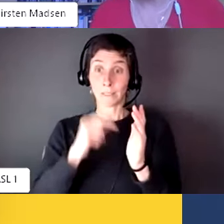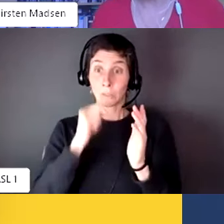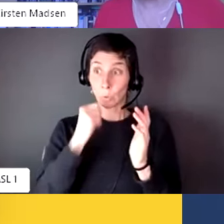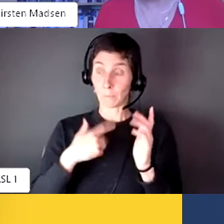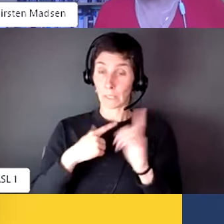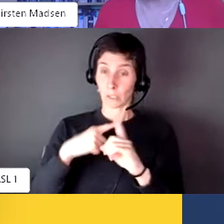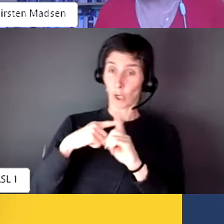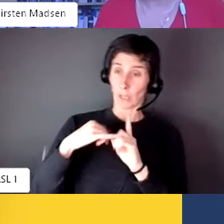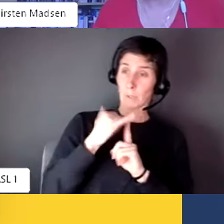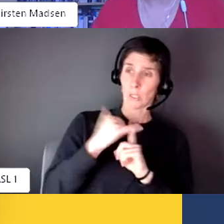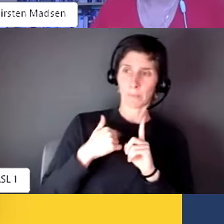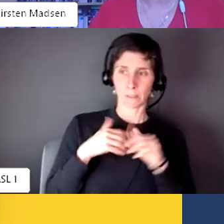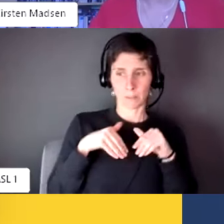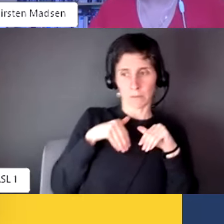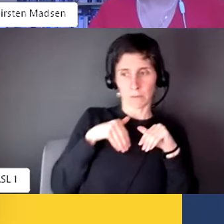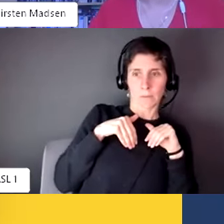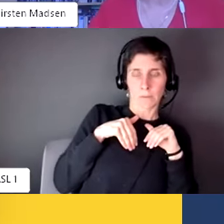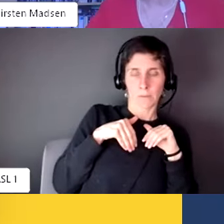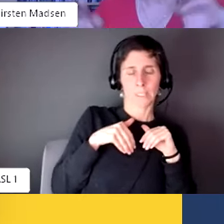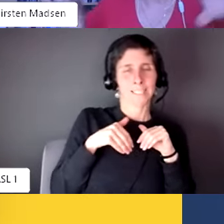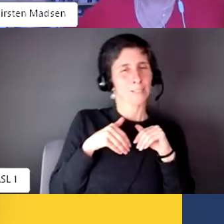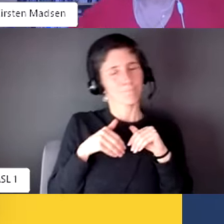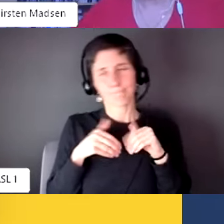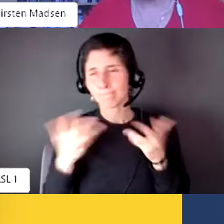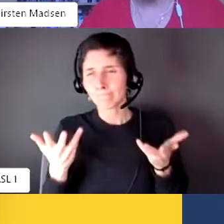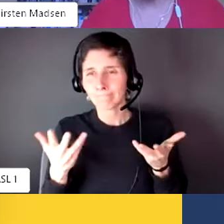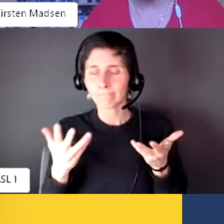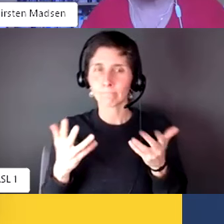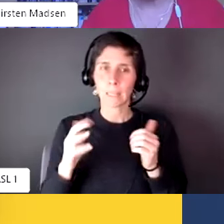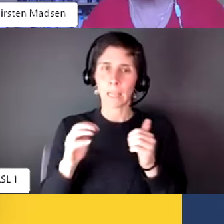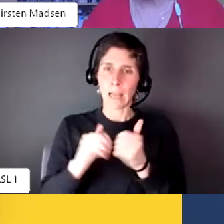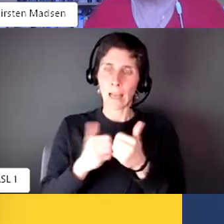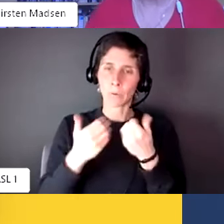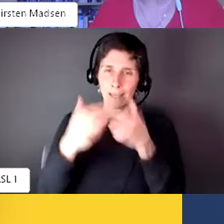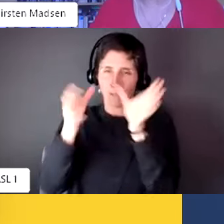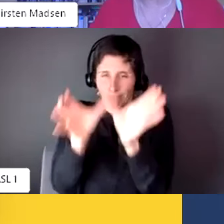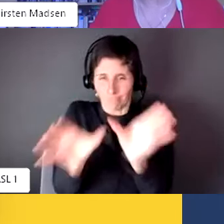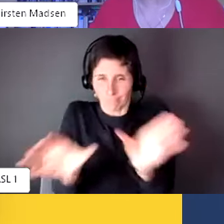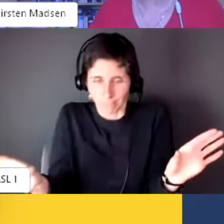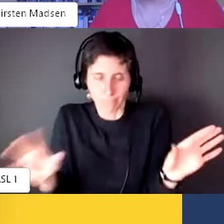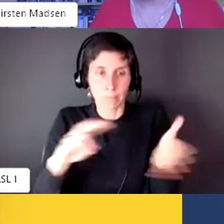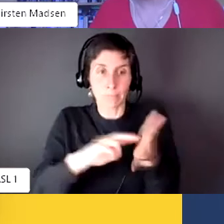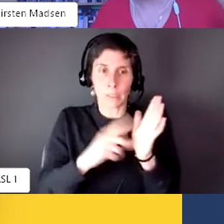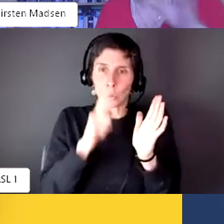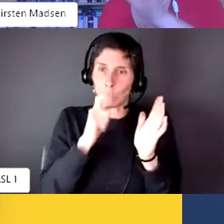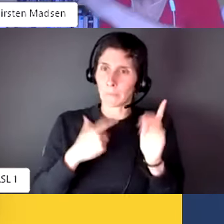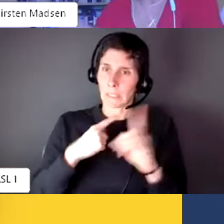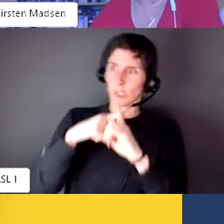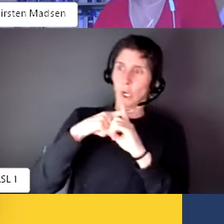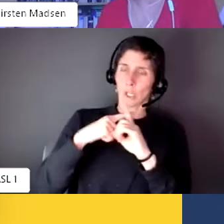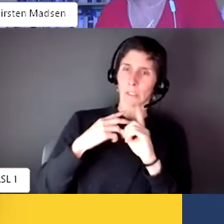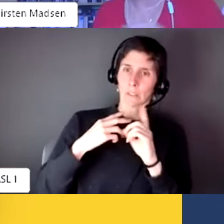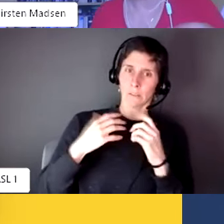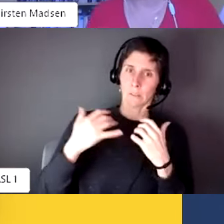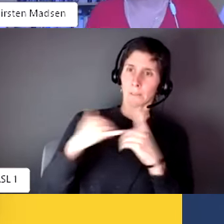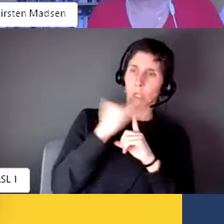So we're thinking of creative ways of separating out the groups so that people are